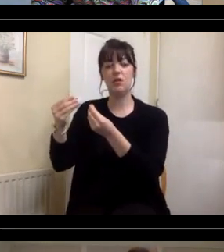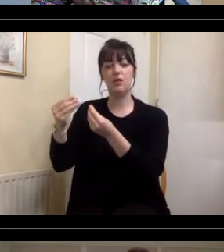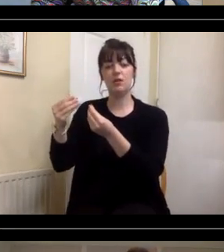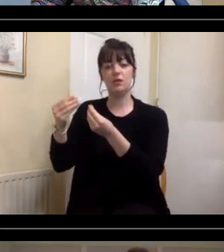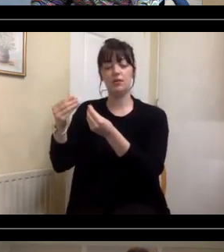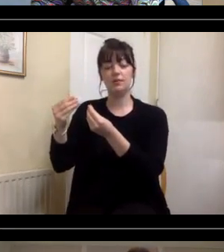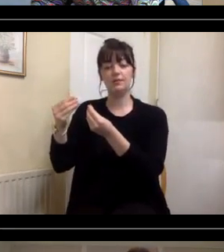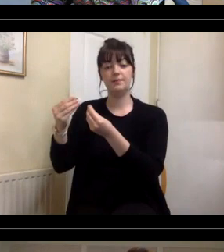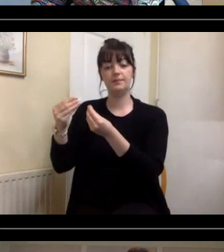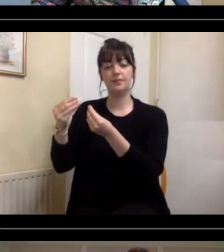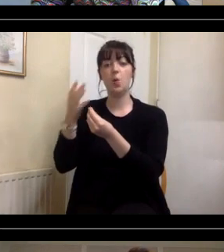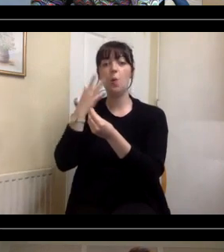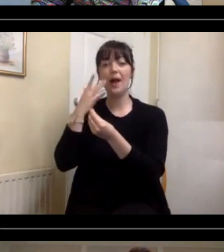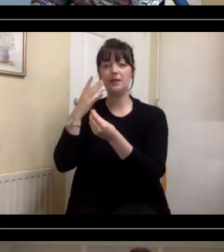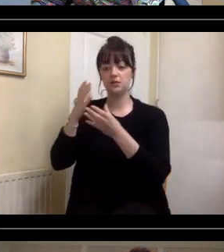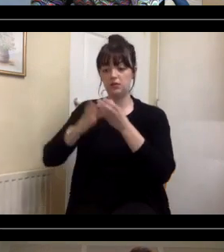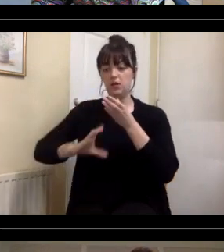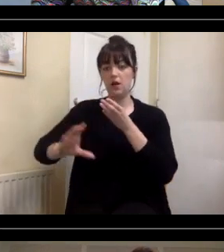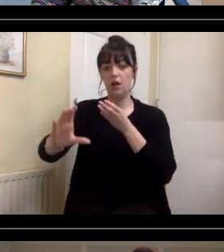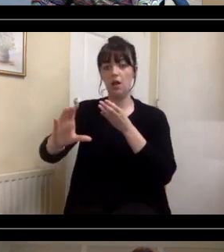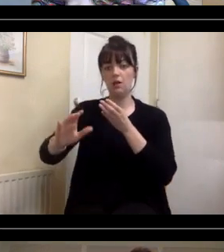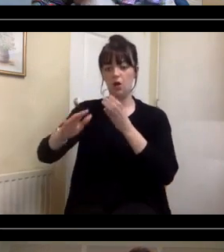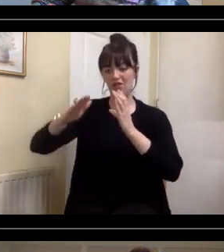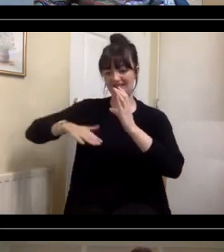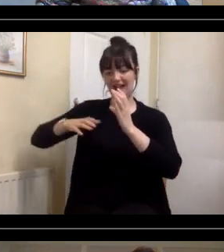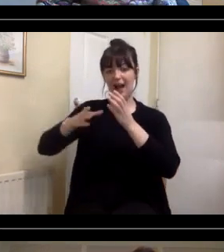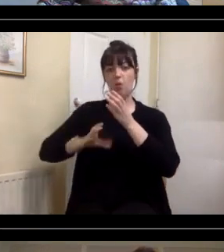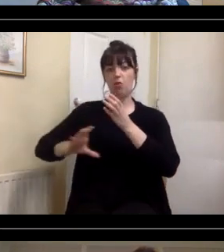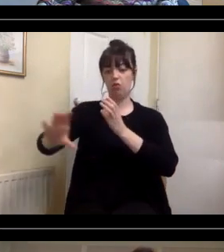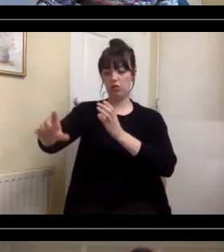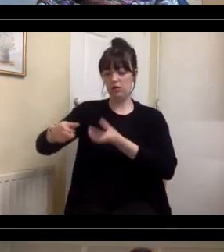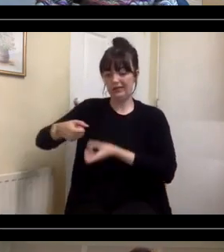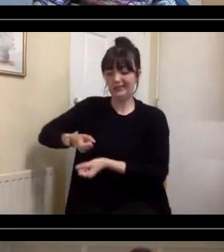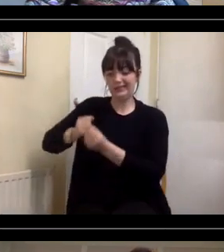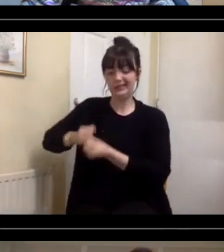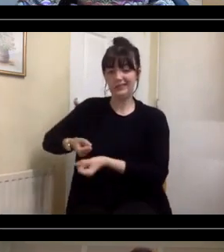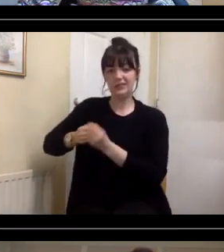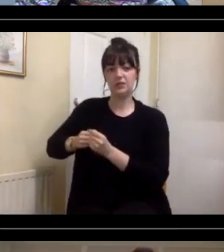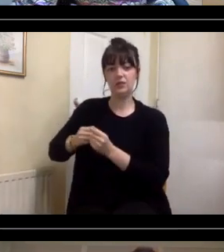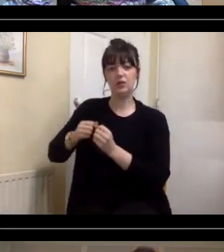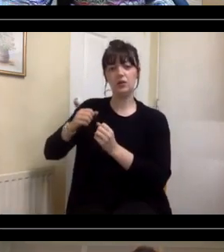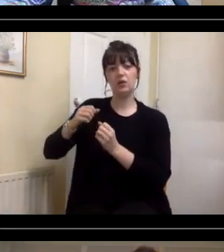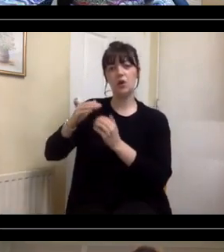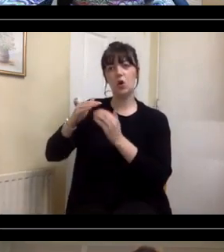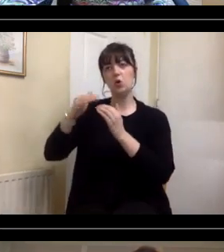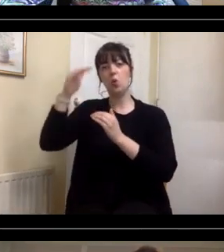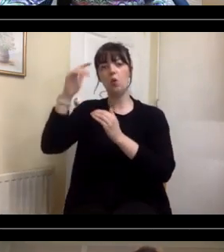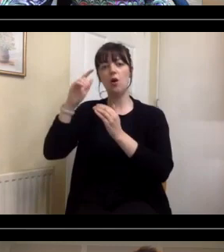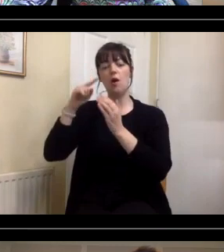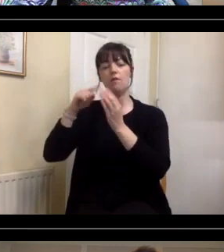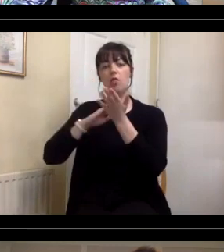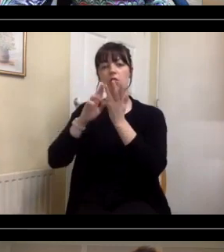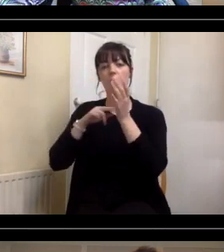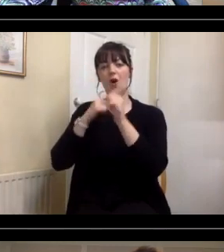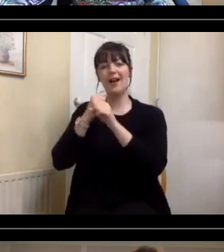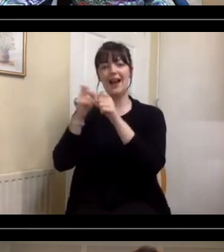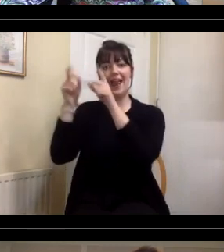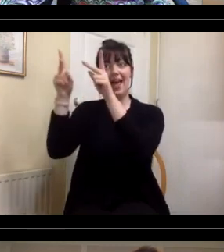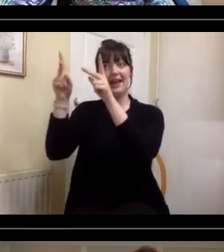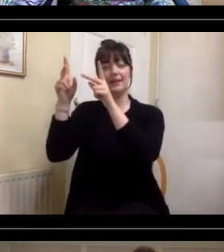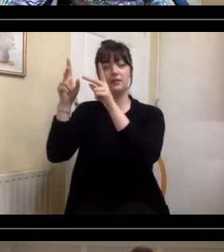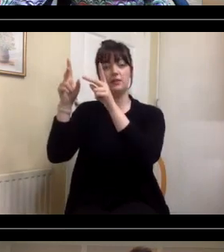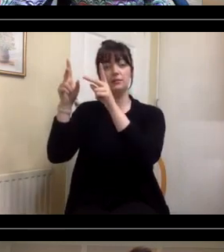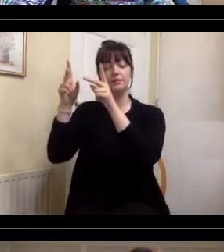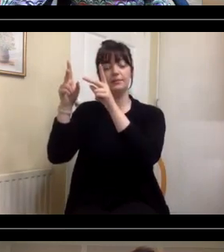tunnel on the south side, so that area sort of north of Thong Lane over Lower Thames Crossing,